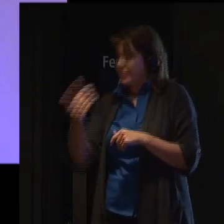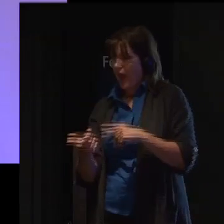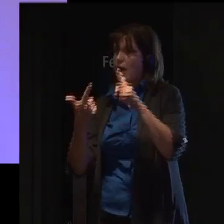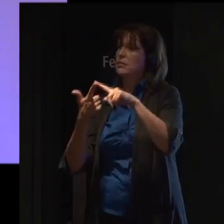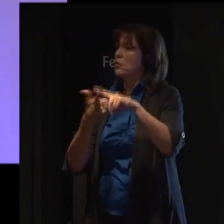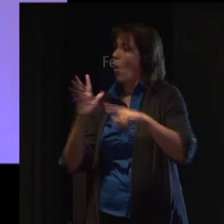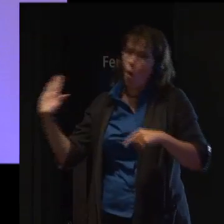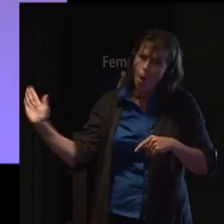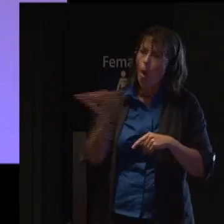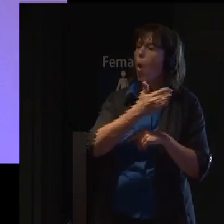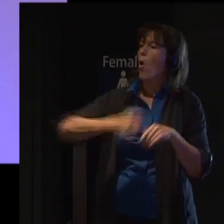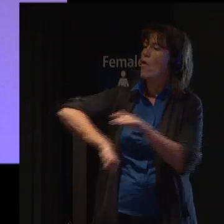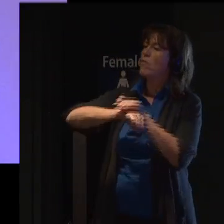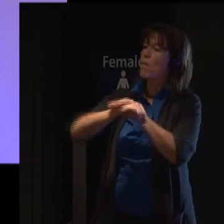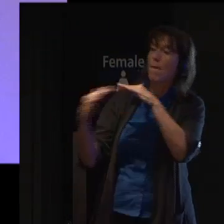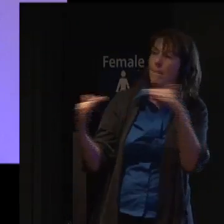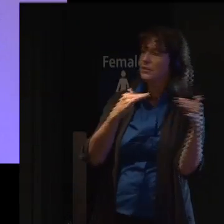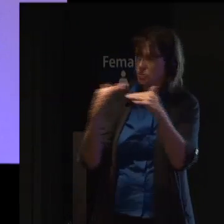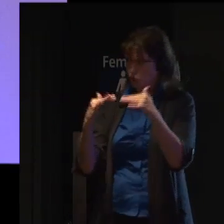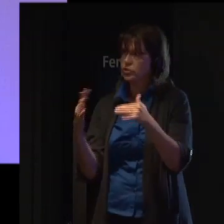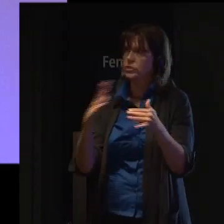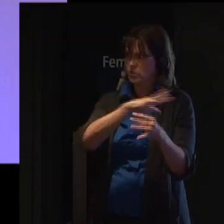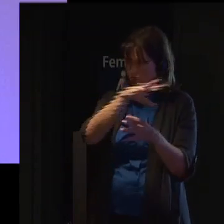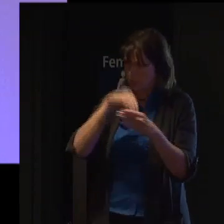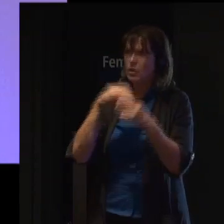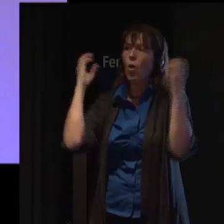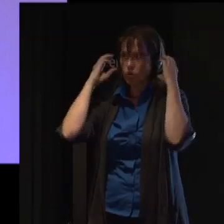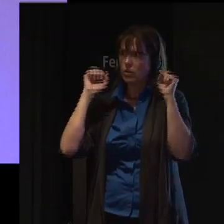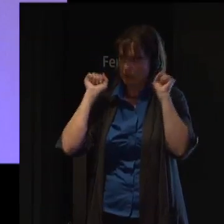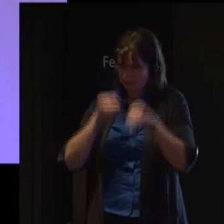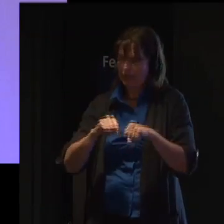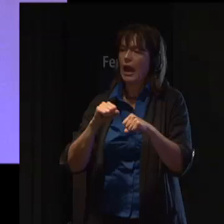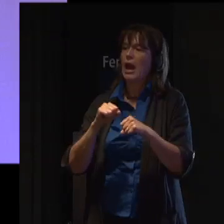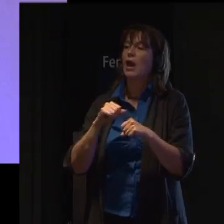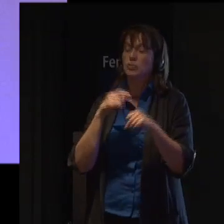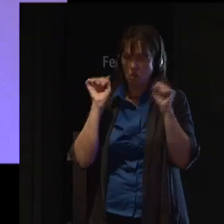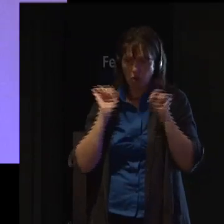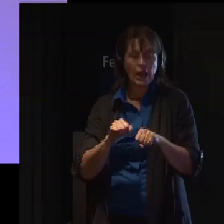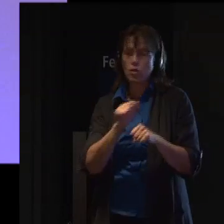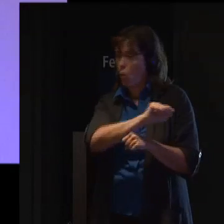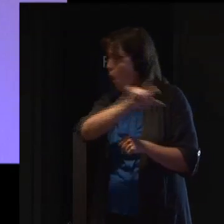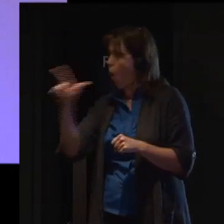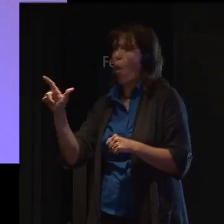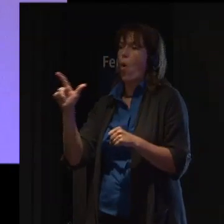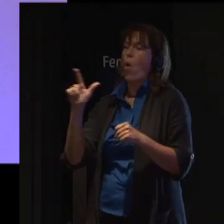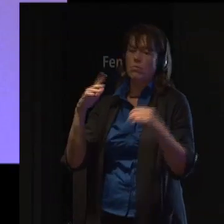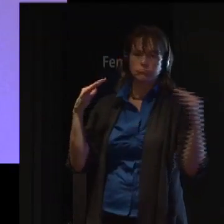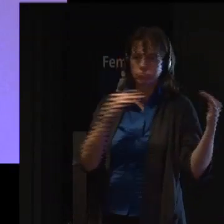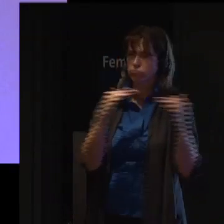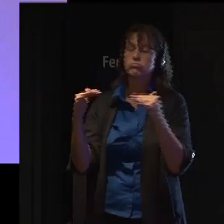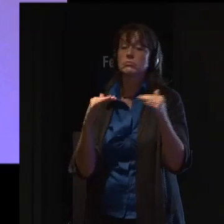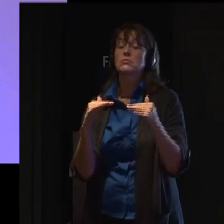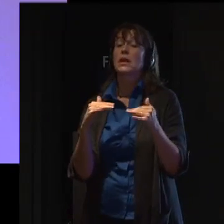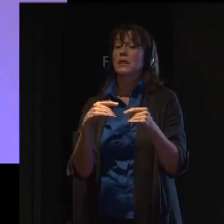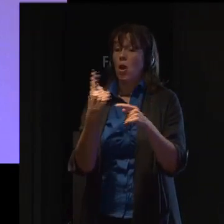Austrian National League in audio description, so you are able to listen to all football matches. And once a